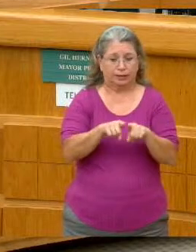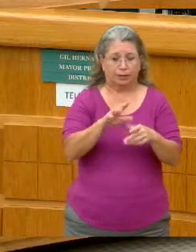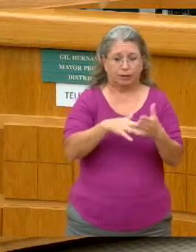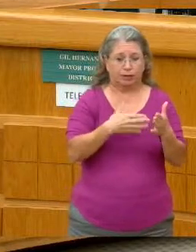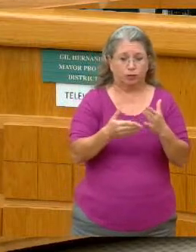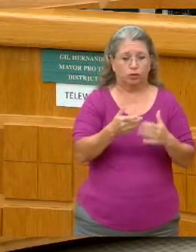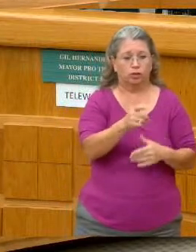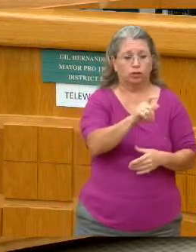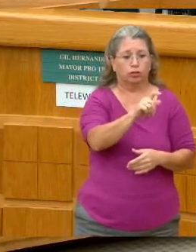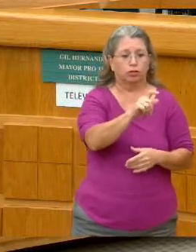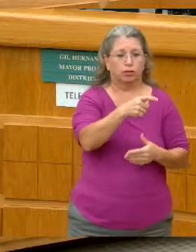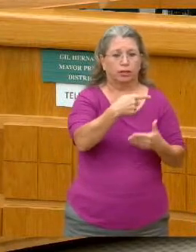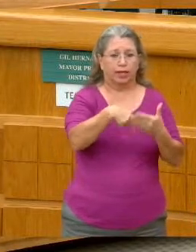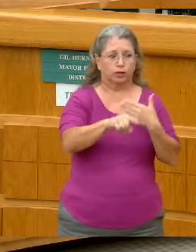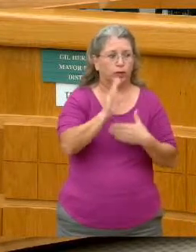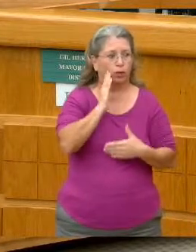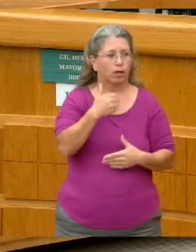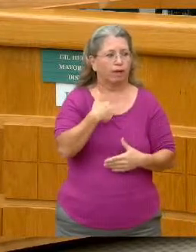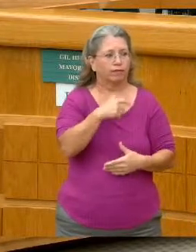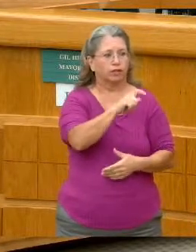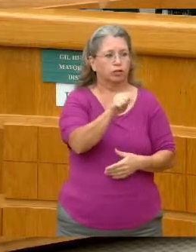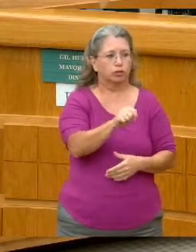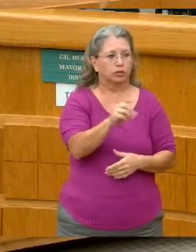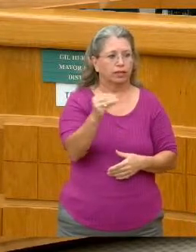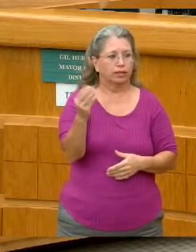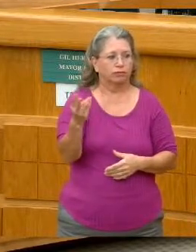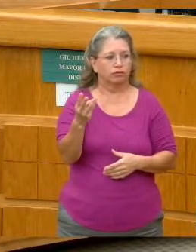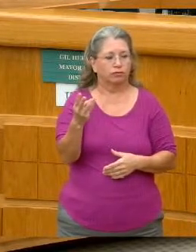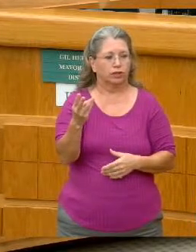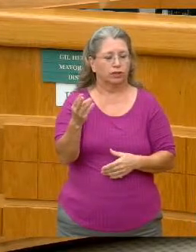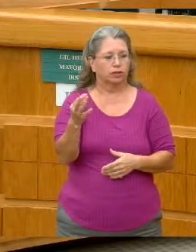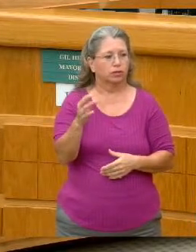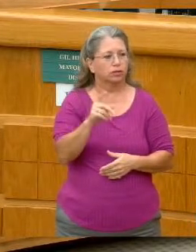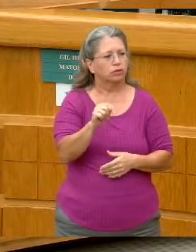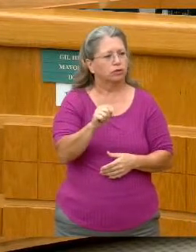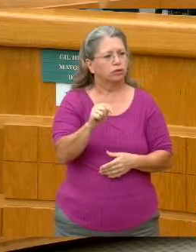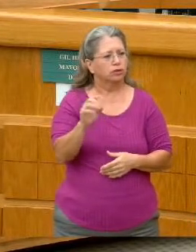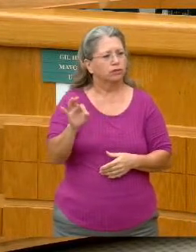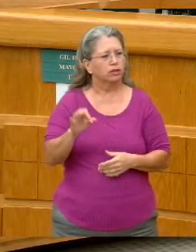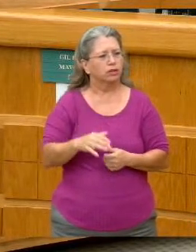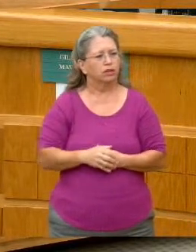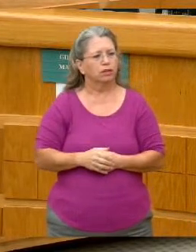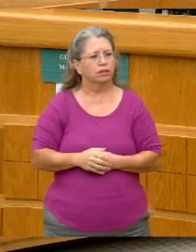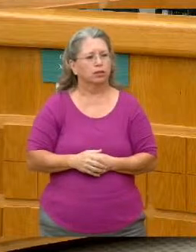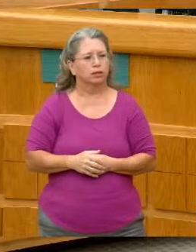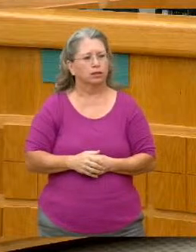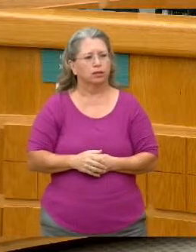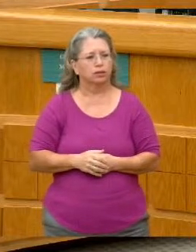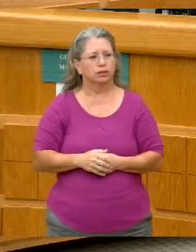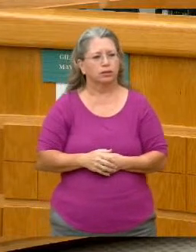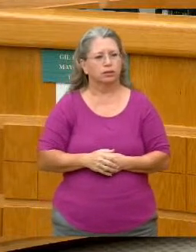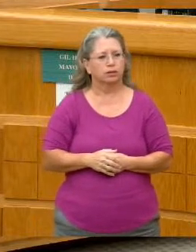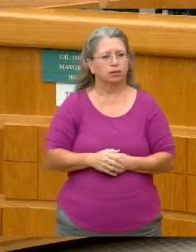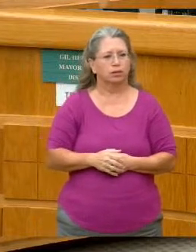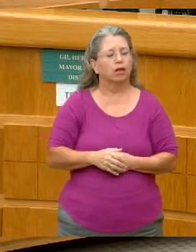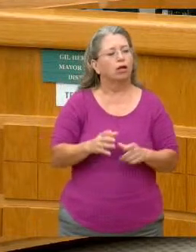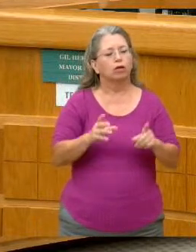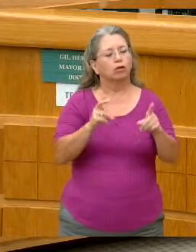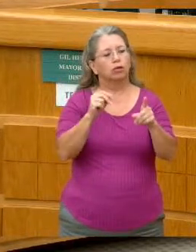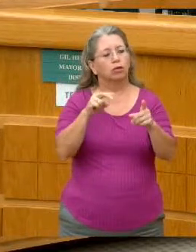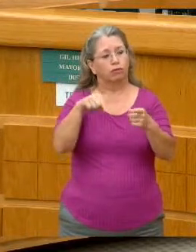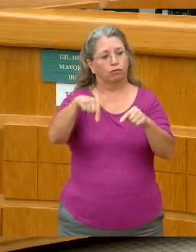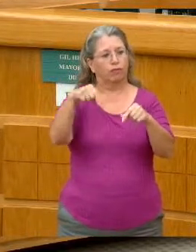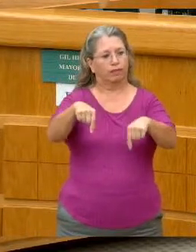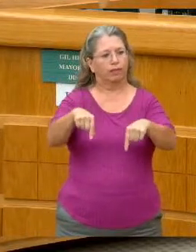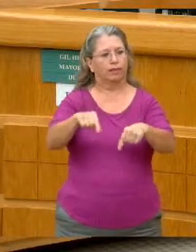Tuesday and Friday briefings. Is that right? Is it Tuesday and Friday? Monday, for the, no, for COVID, the